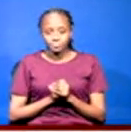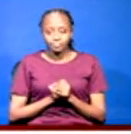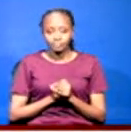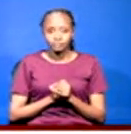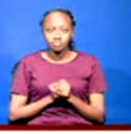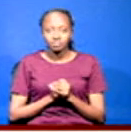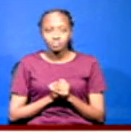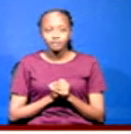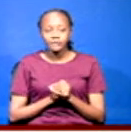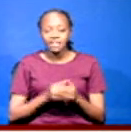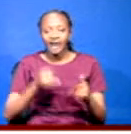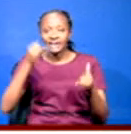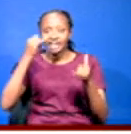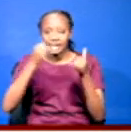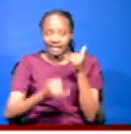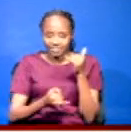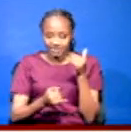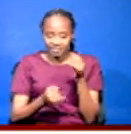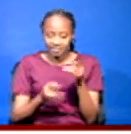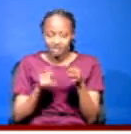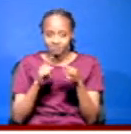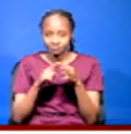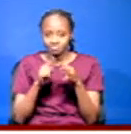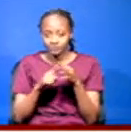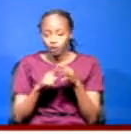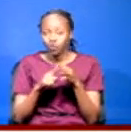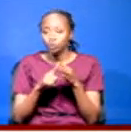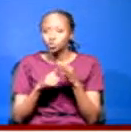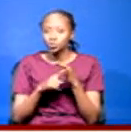And lastly, to increase